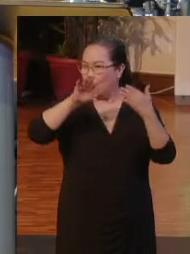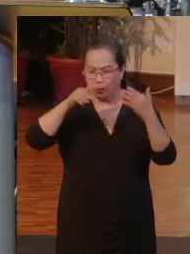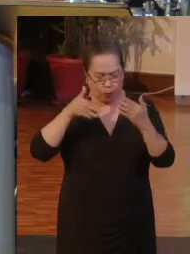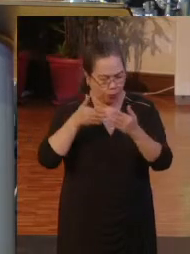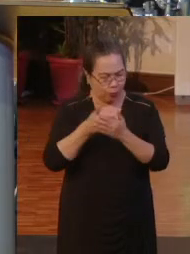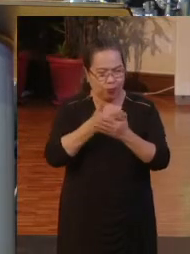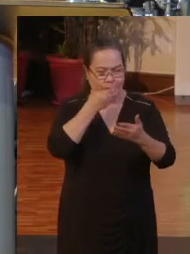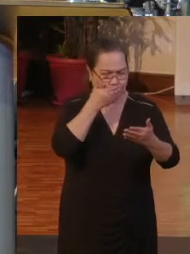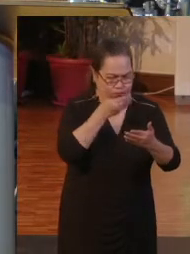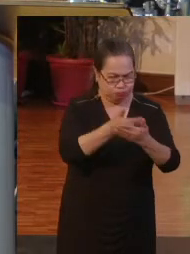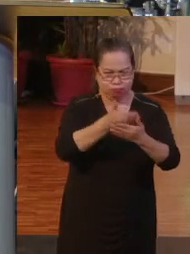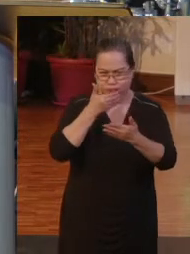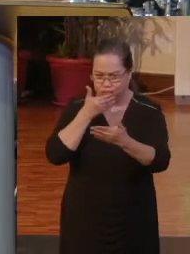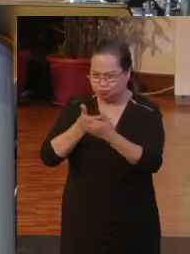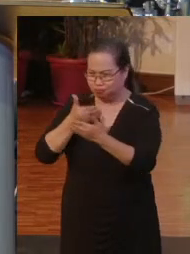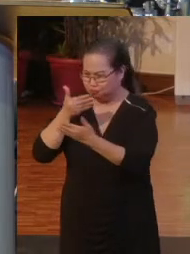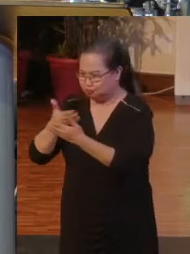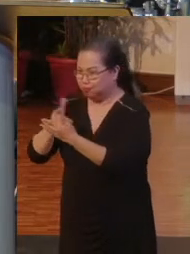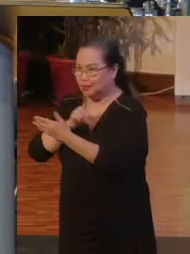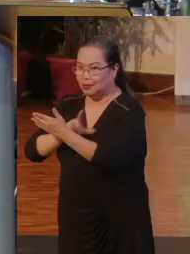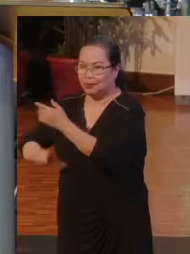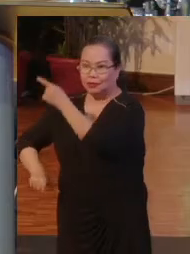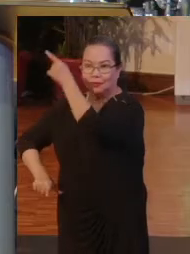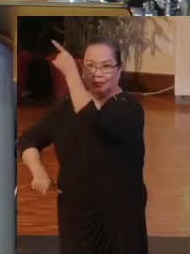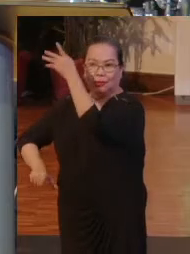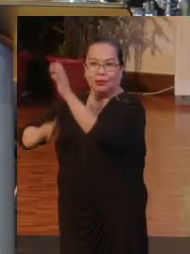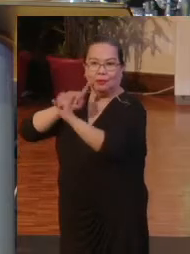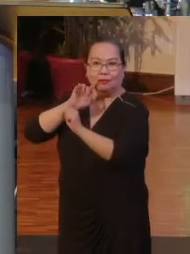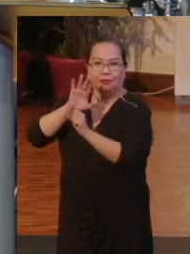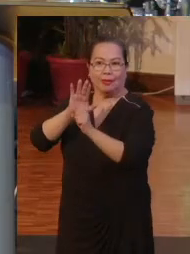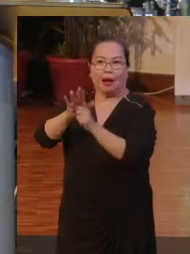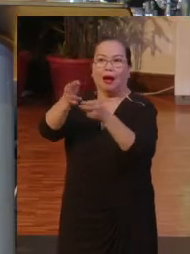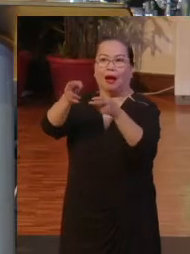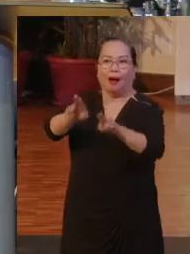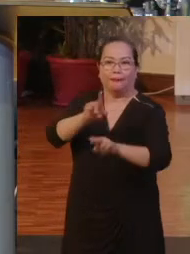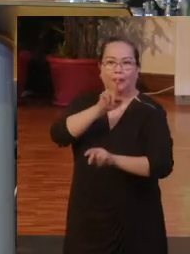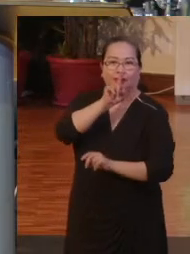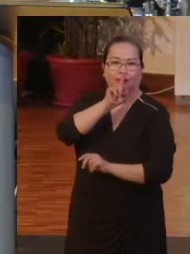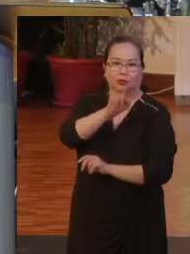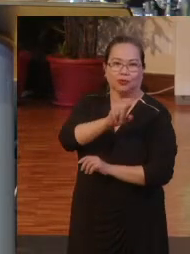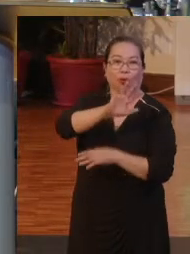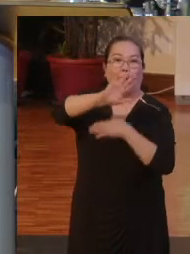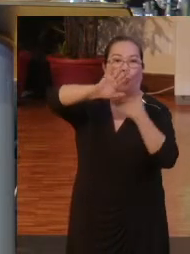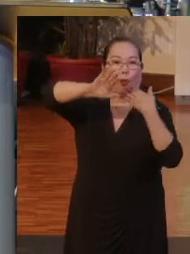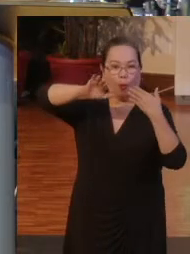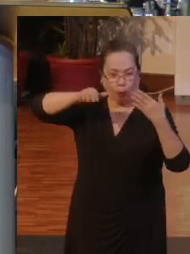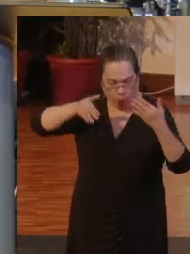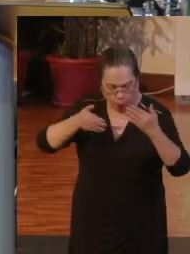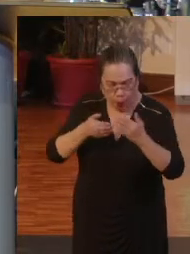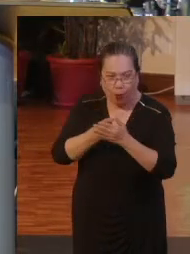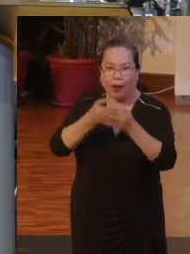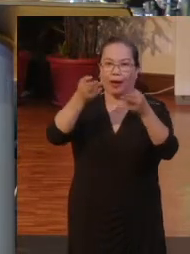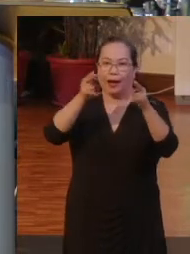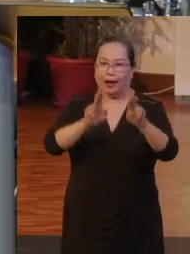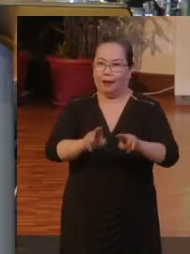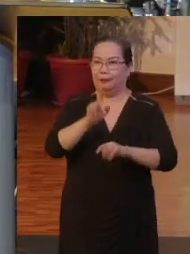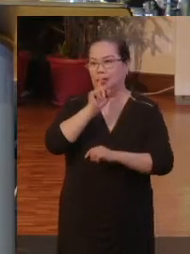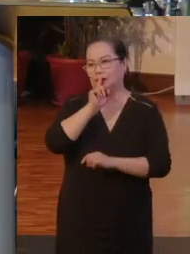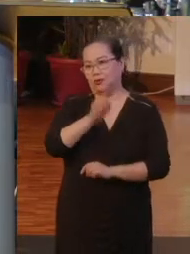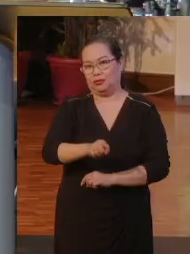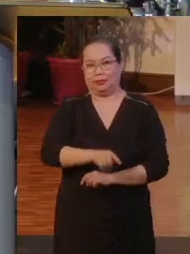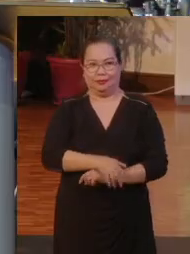all the good things that the Lord your God promised concerning you all have come to pass for